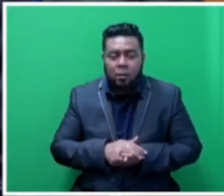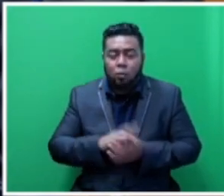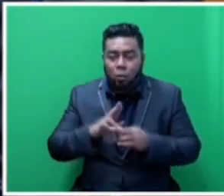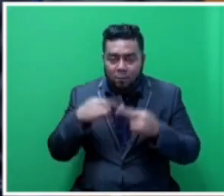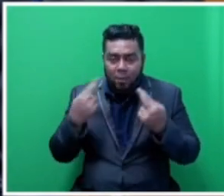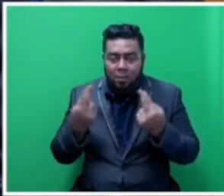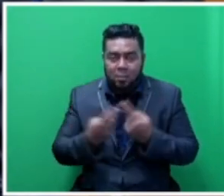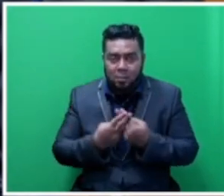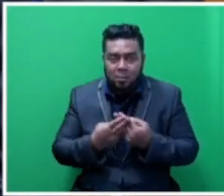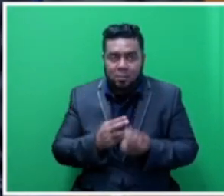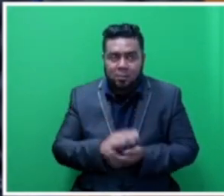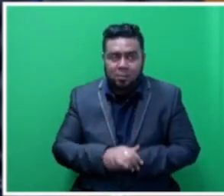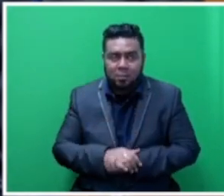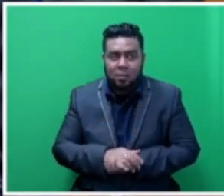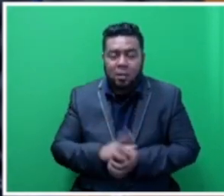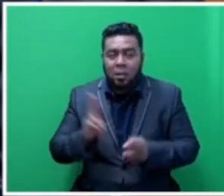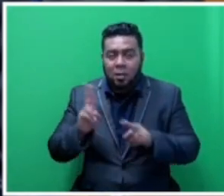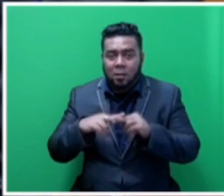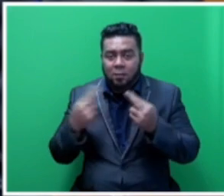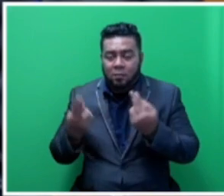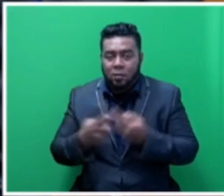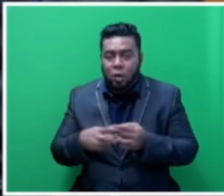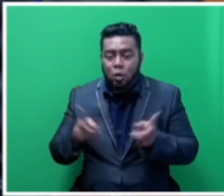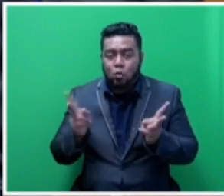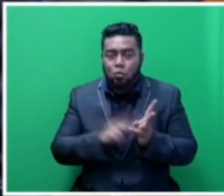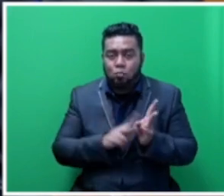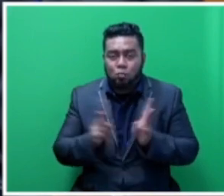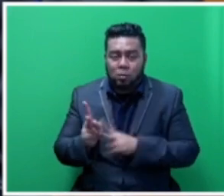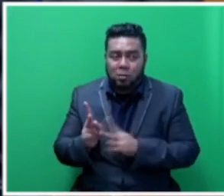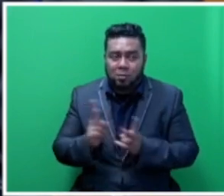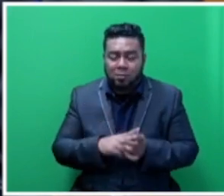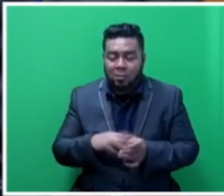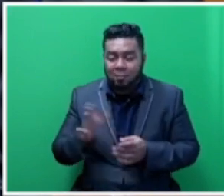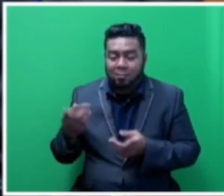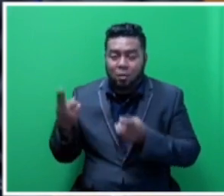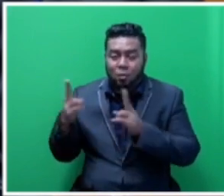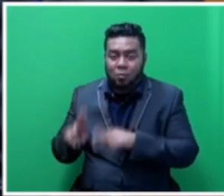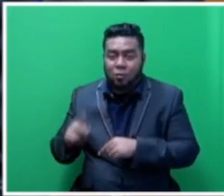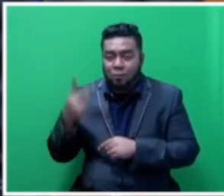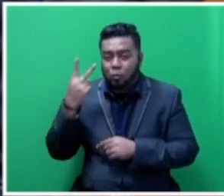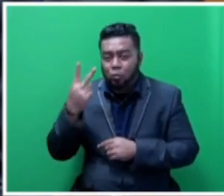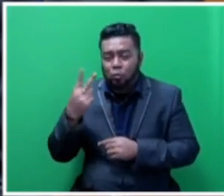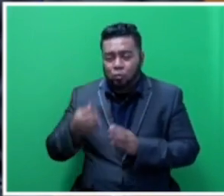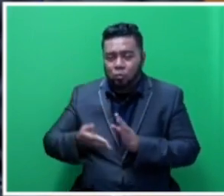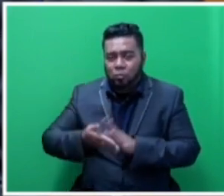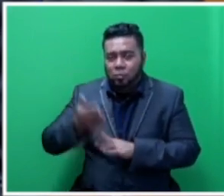family, and the Wonowoturongo Komuna in the unexpected loss of two